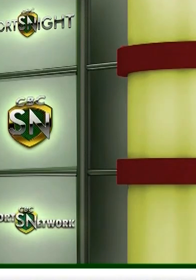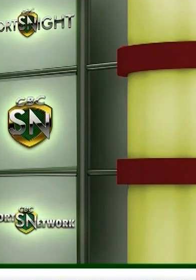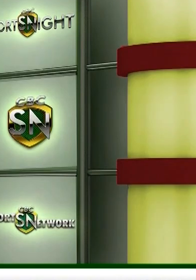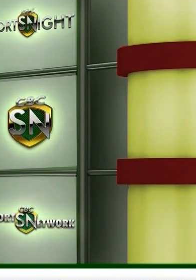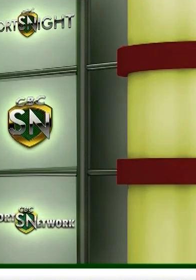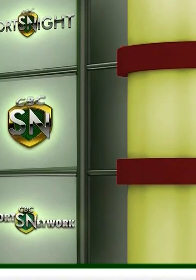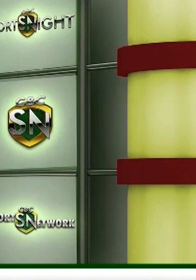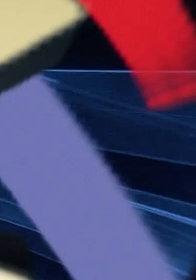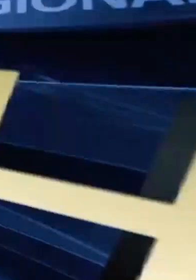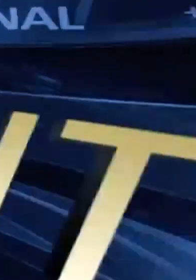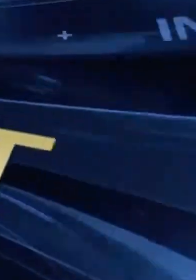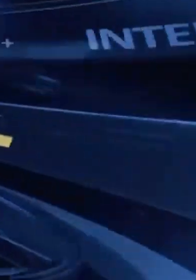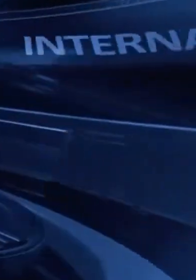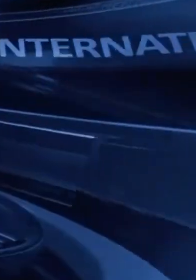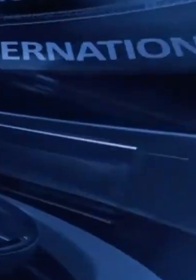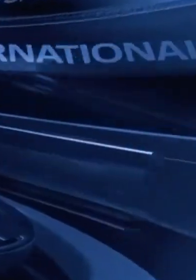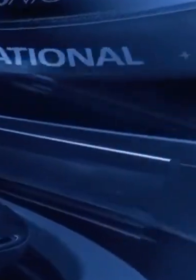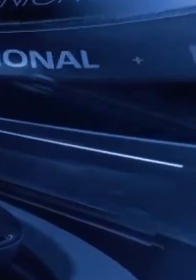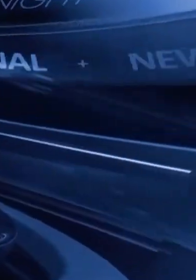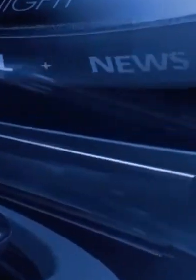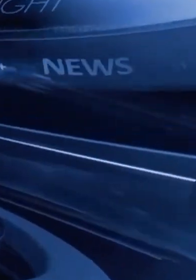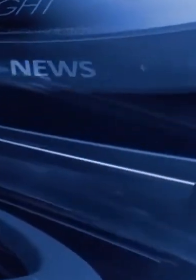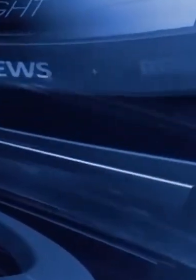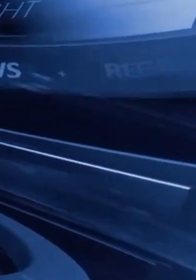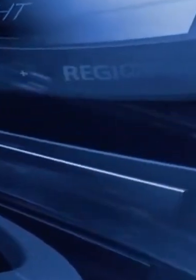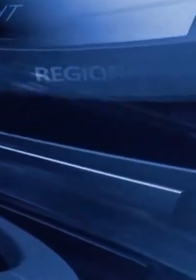Jenkins of Wales.